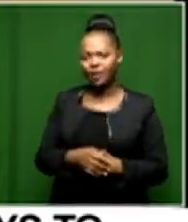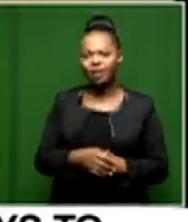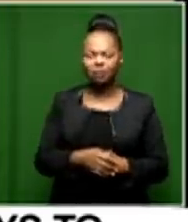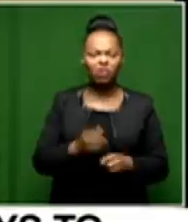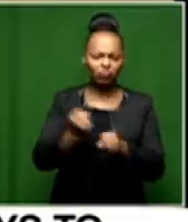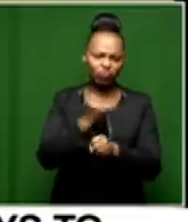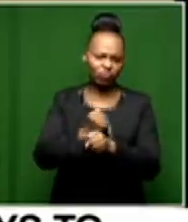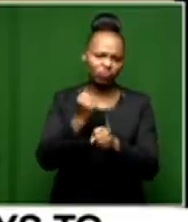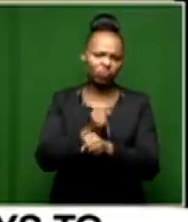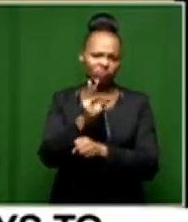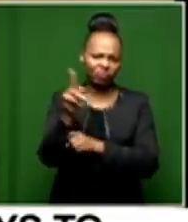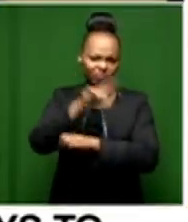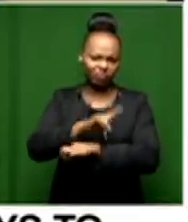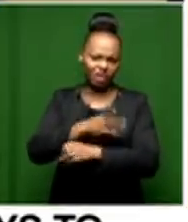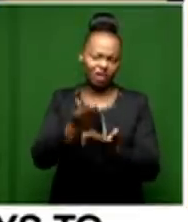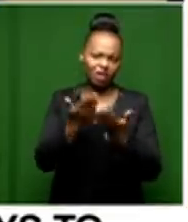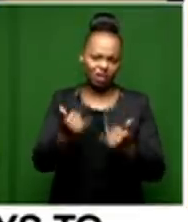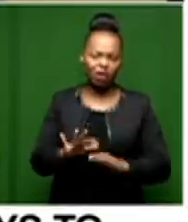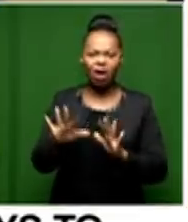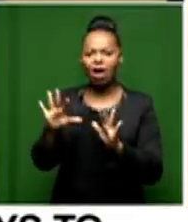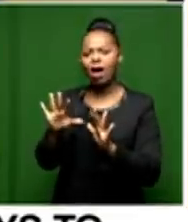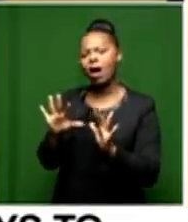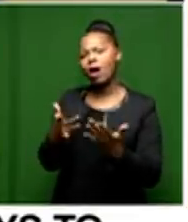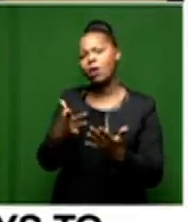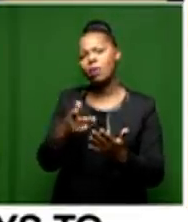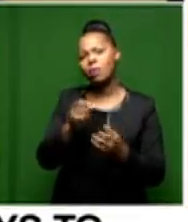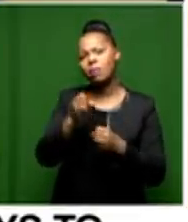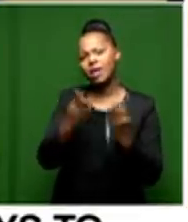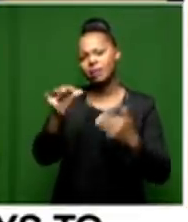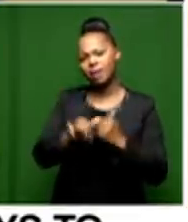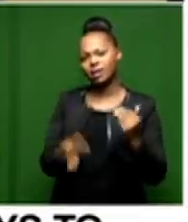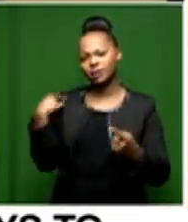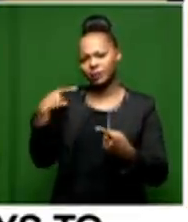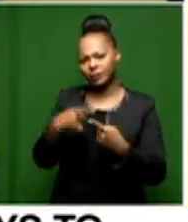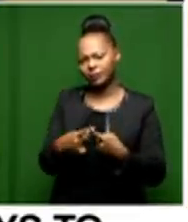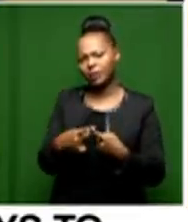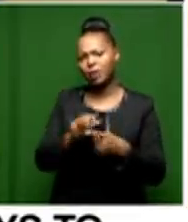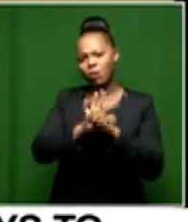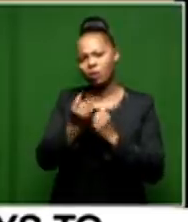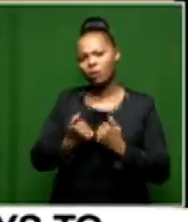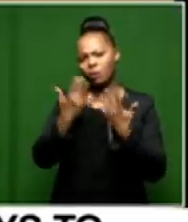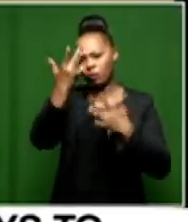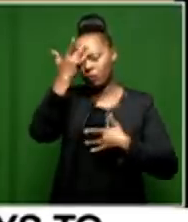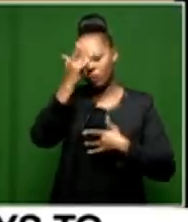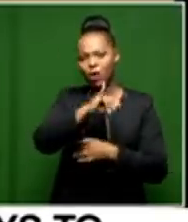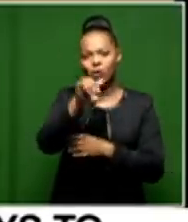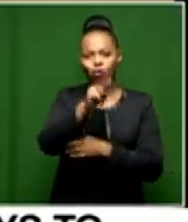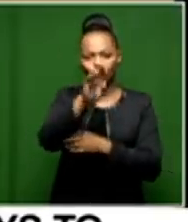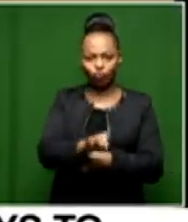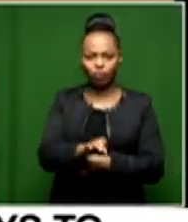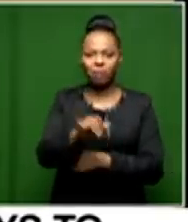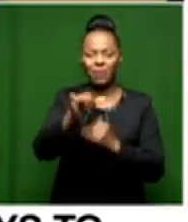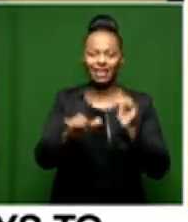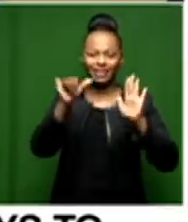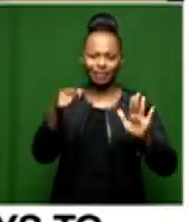work now. Yeah. How many months has it been now since you contracted COVID? Since June, so that's 6 months. 6 months